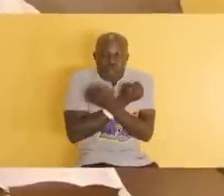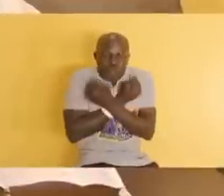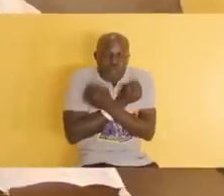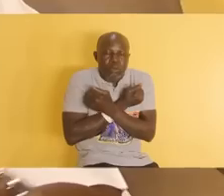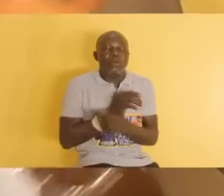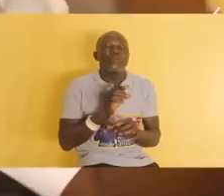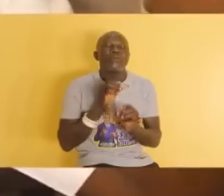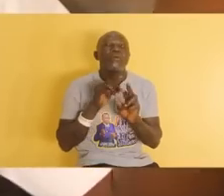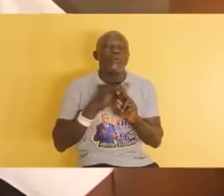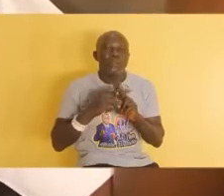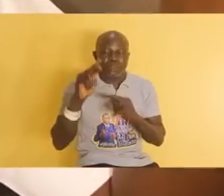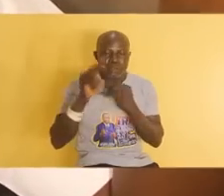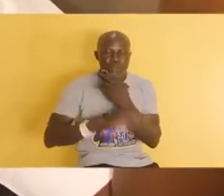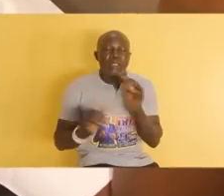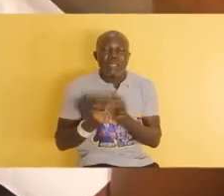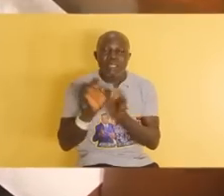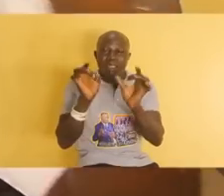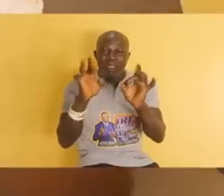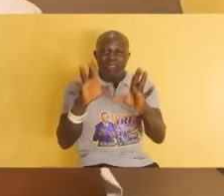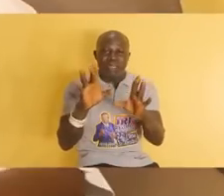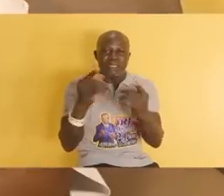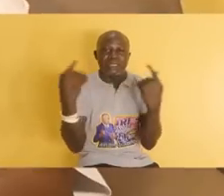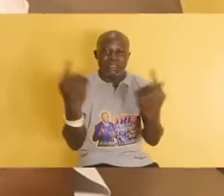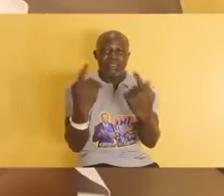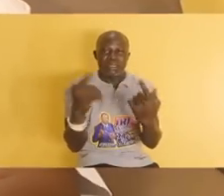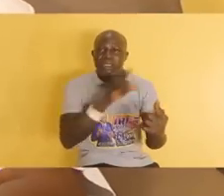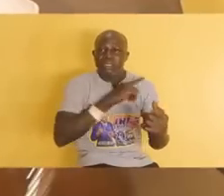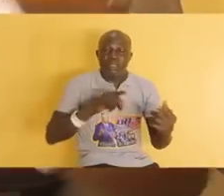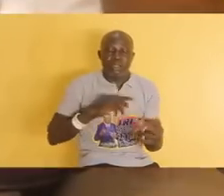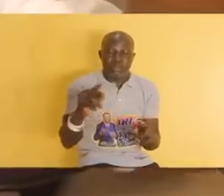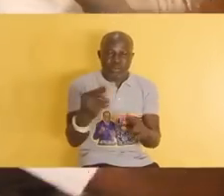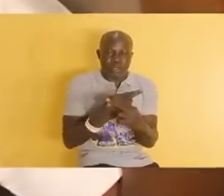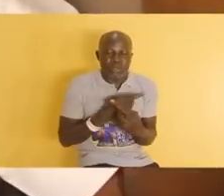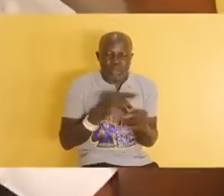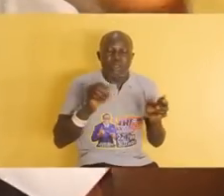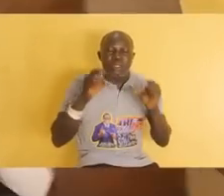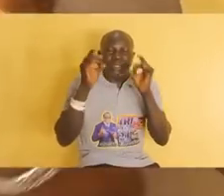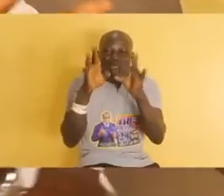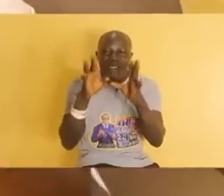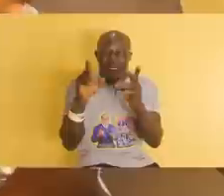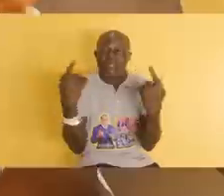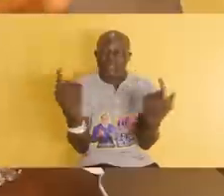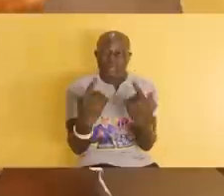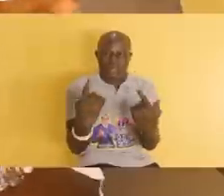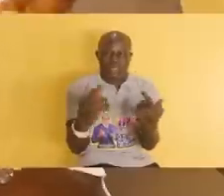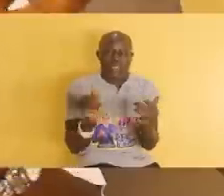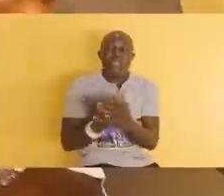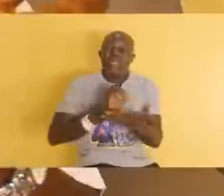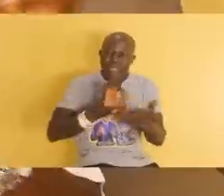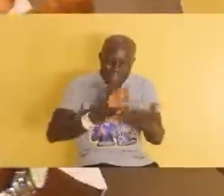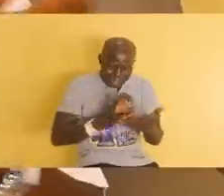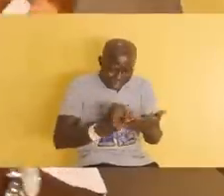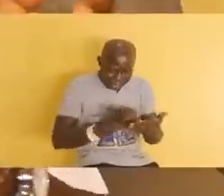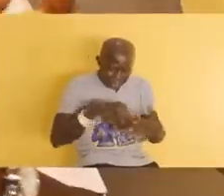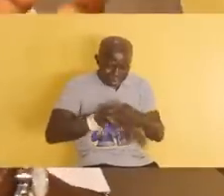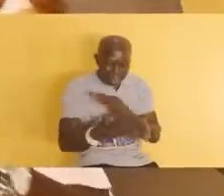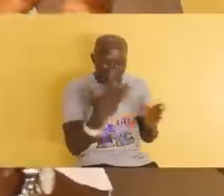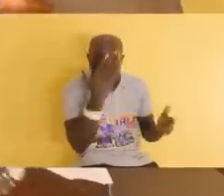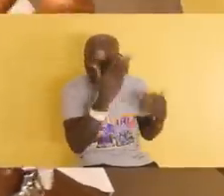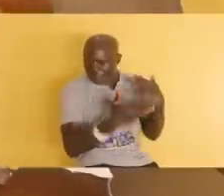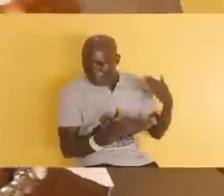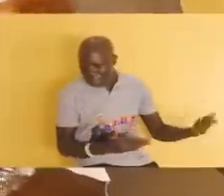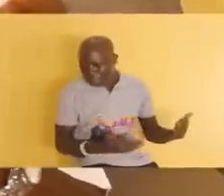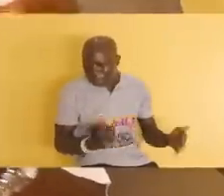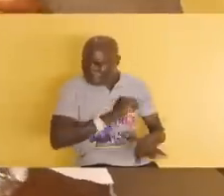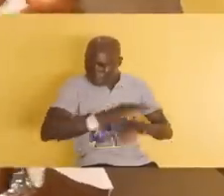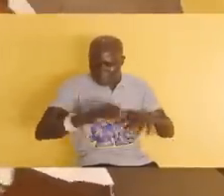Lord of righteousness o de ko re ise and it says the Lord has said and he said put it on your left hand